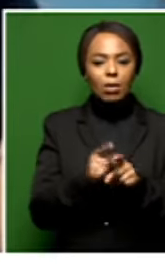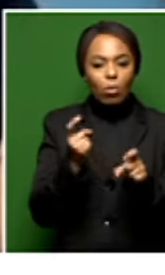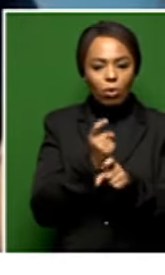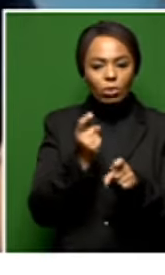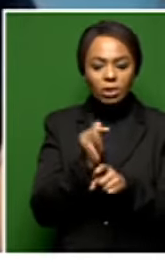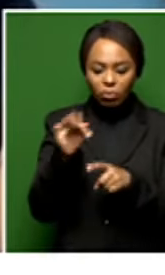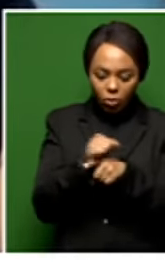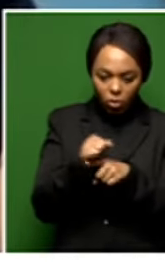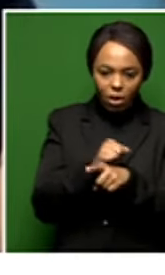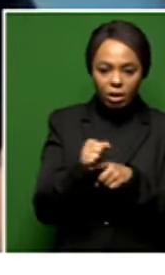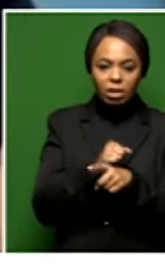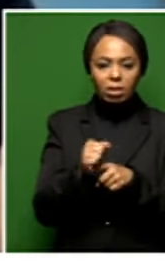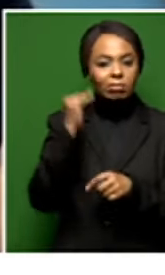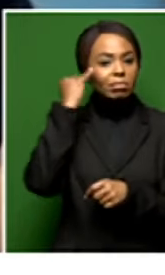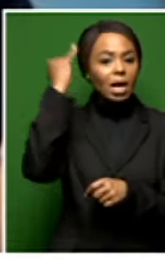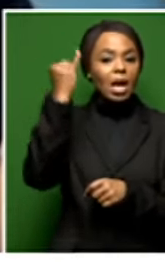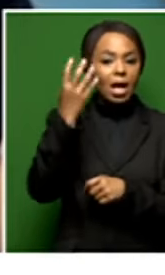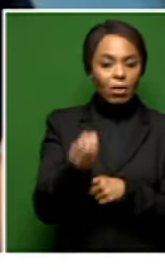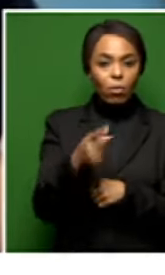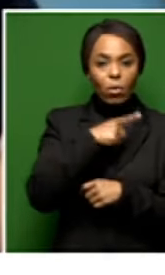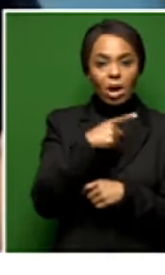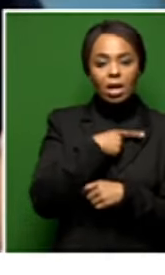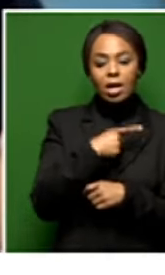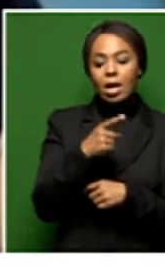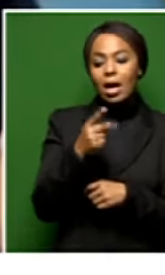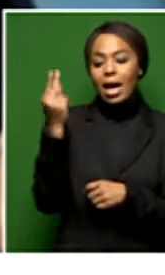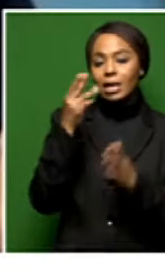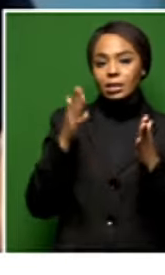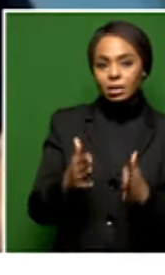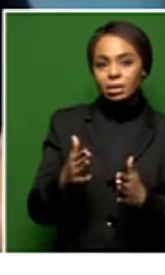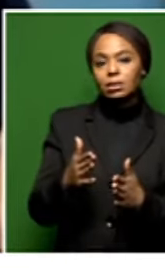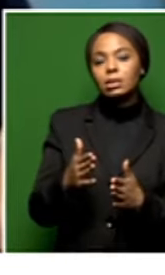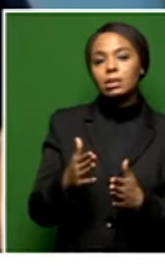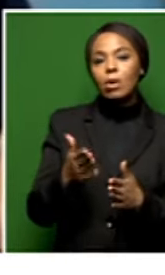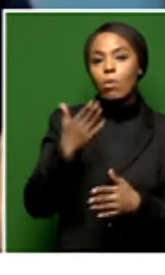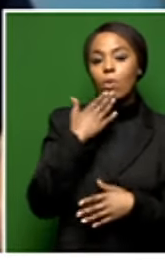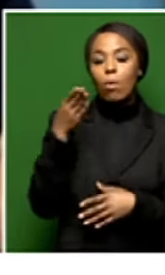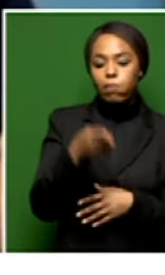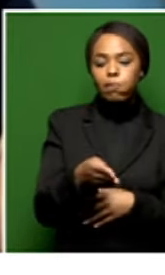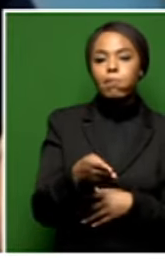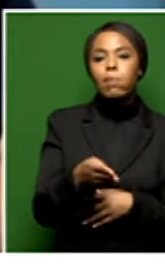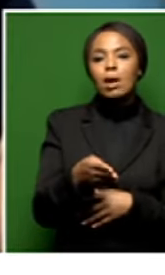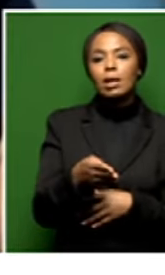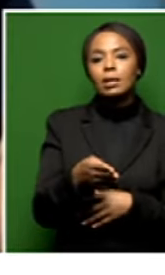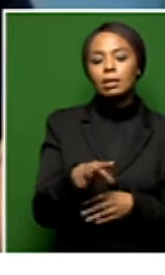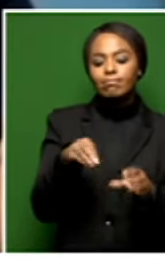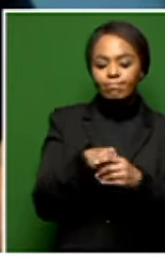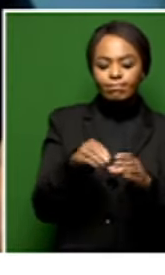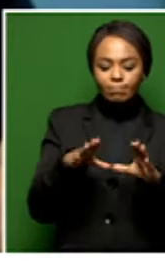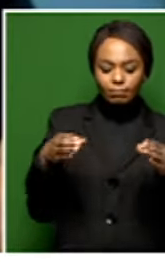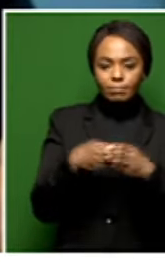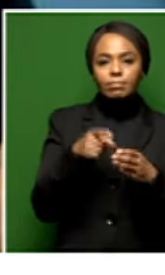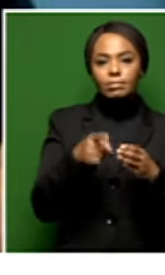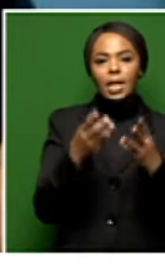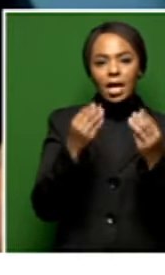in, right? So the artists that we have around is artists who have certain contemporary